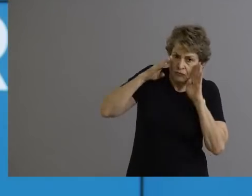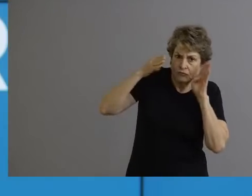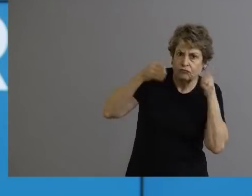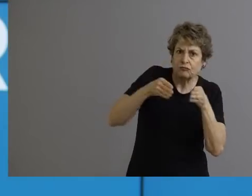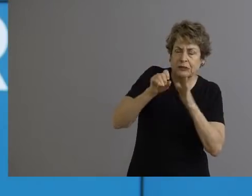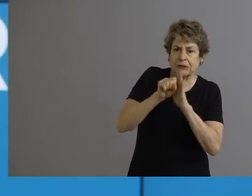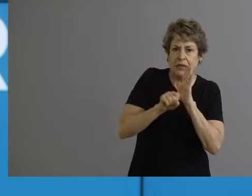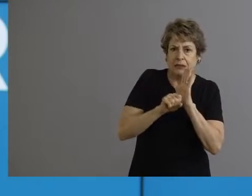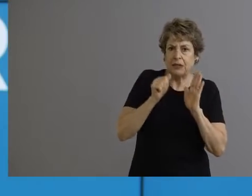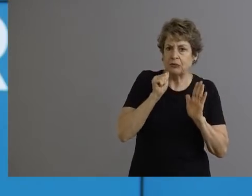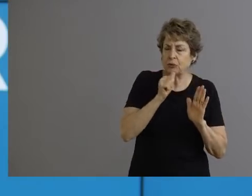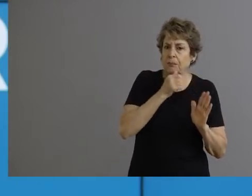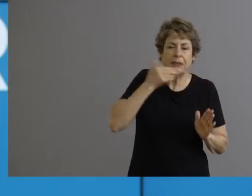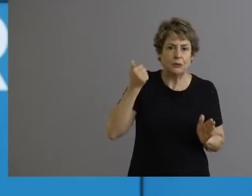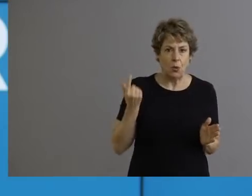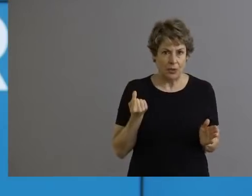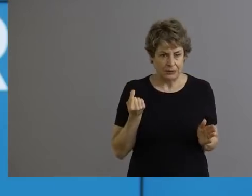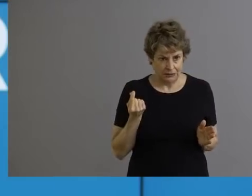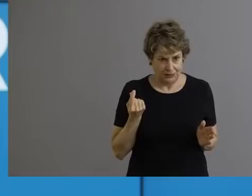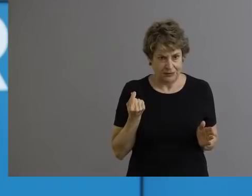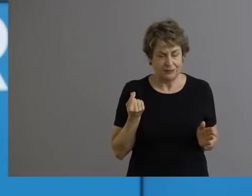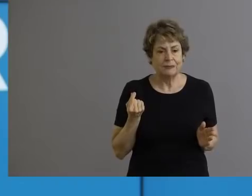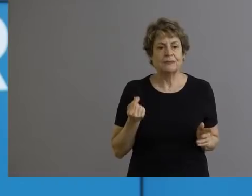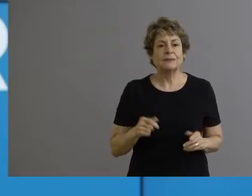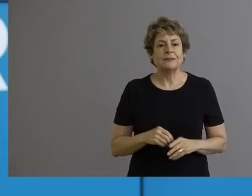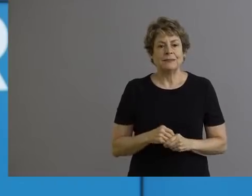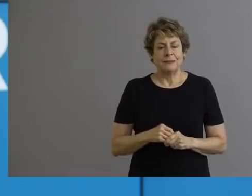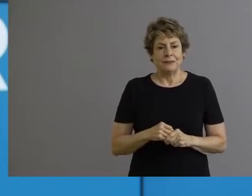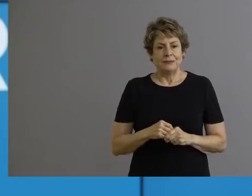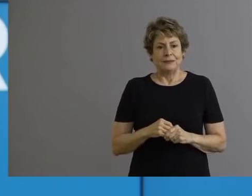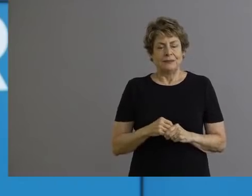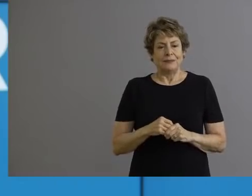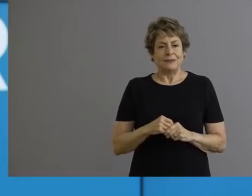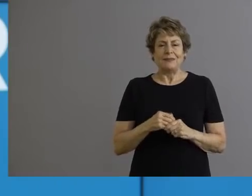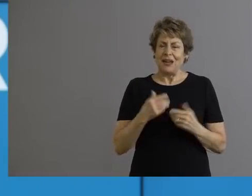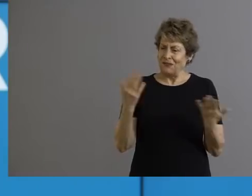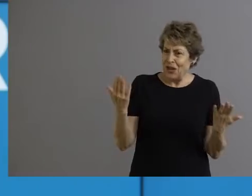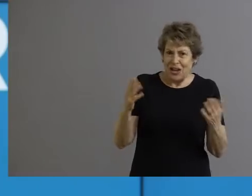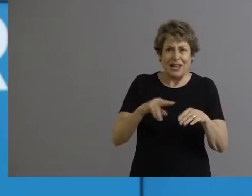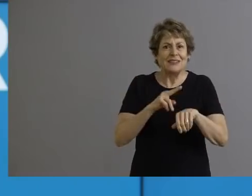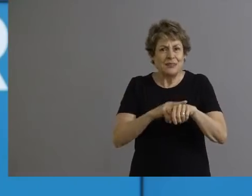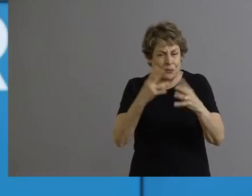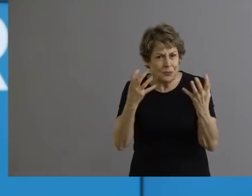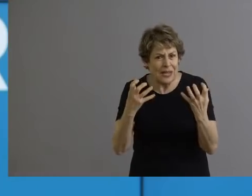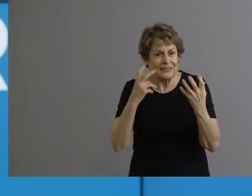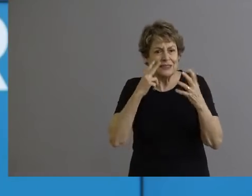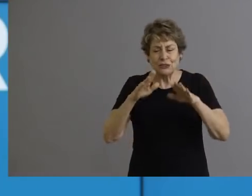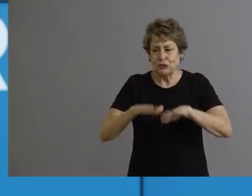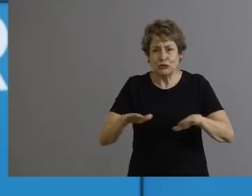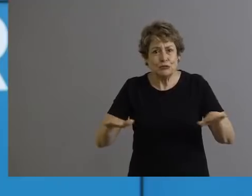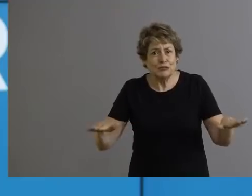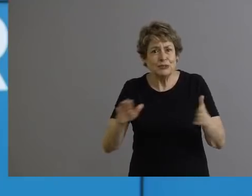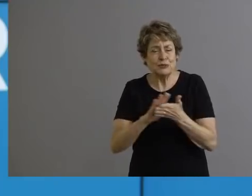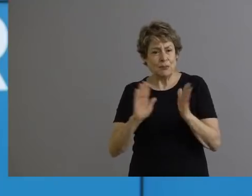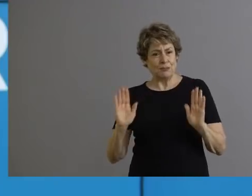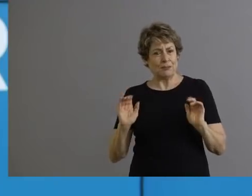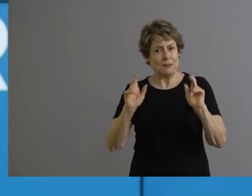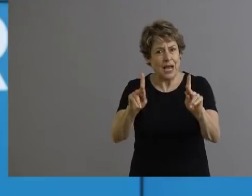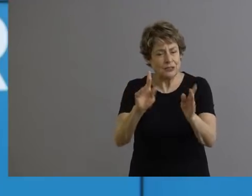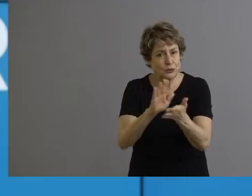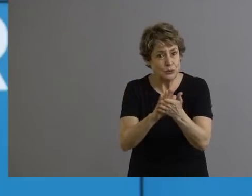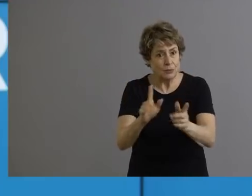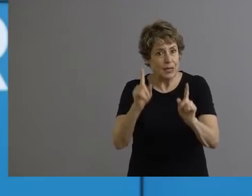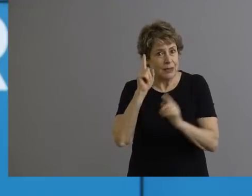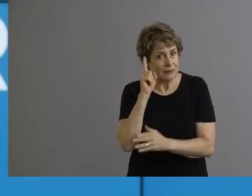back inside a school. It's going to happen when it's safe, okay? And I've talked about this. It's got